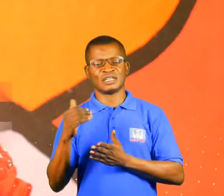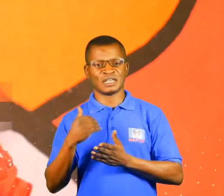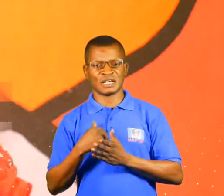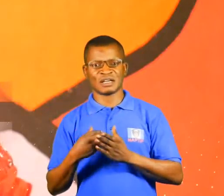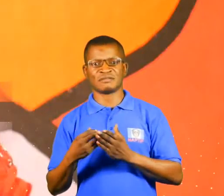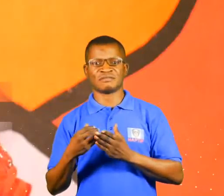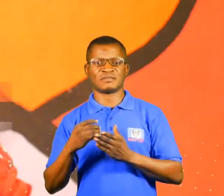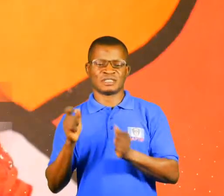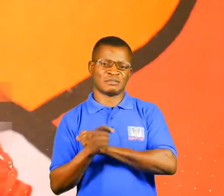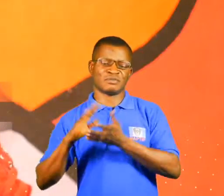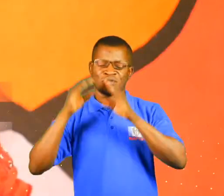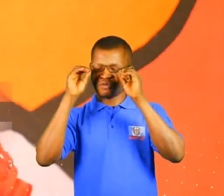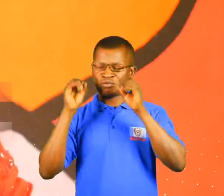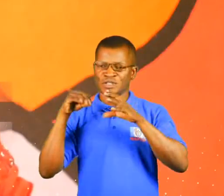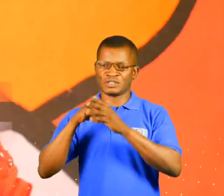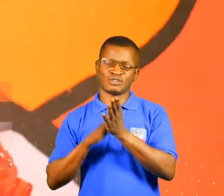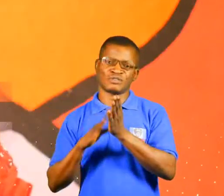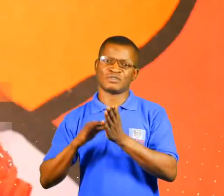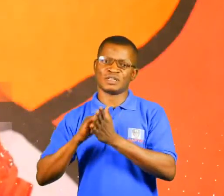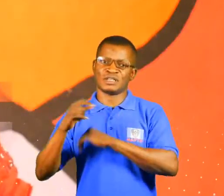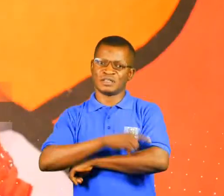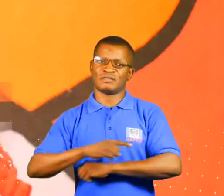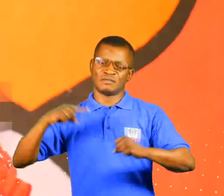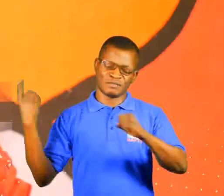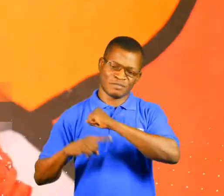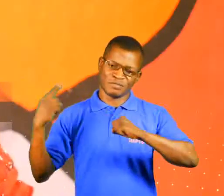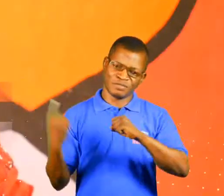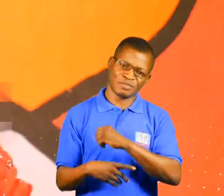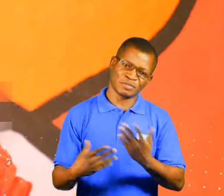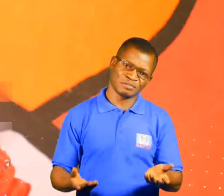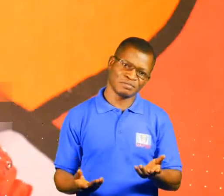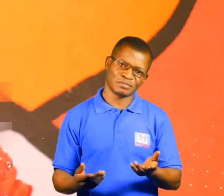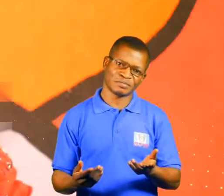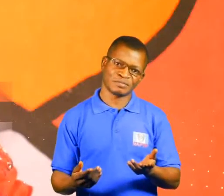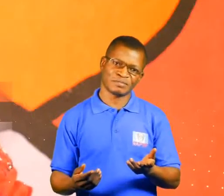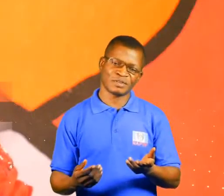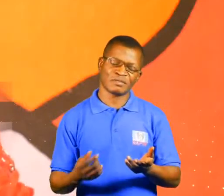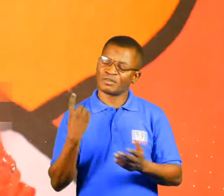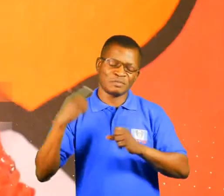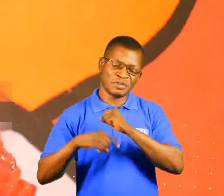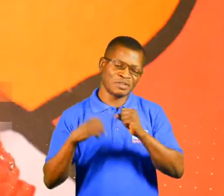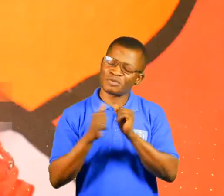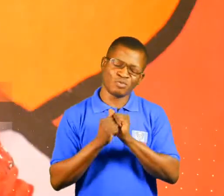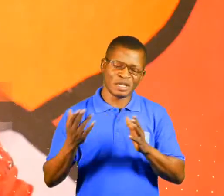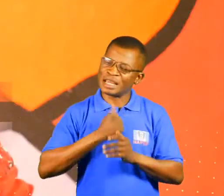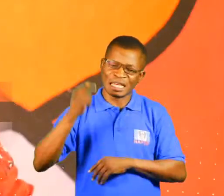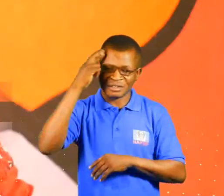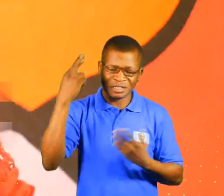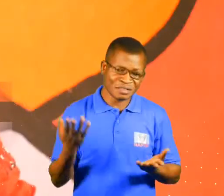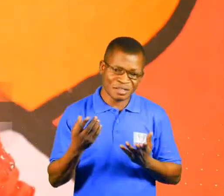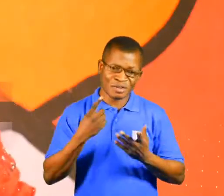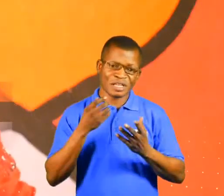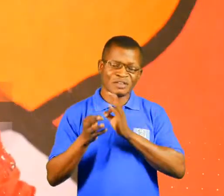initiated me in school. He flogged me that day. And he has already been beating me before with no reason. He would just come